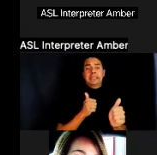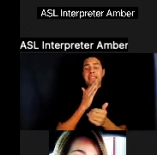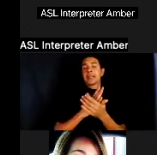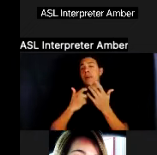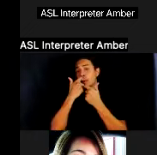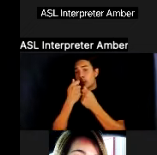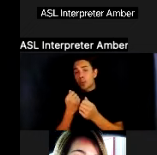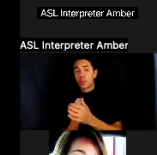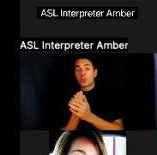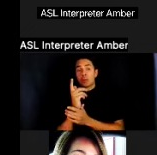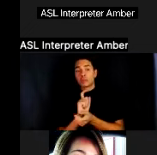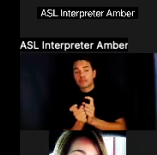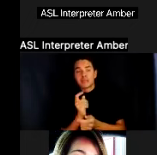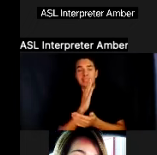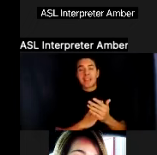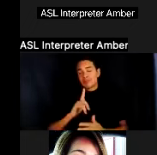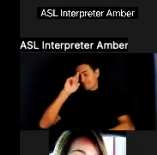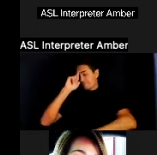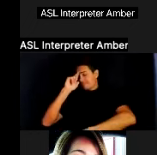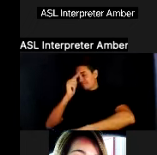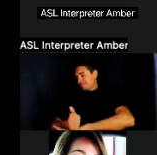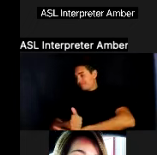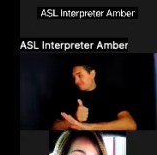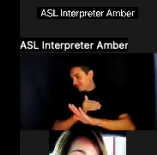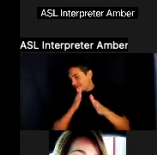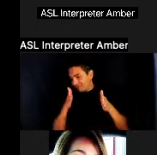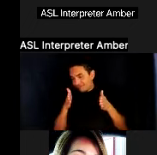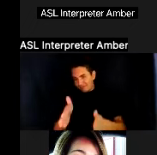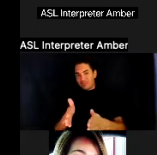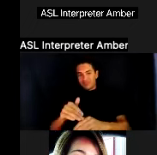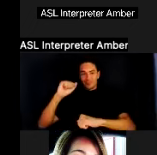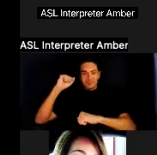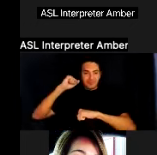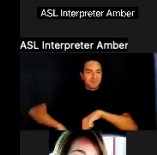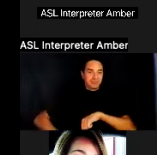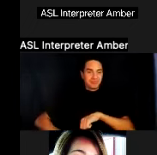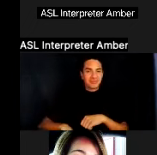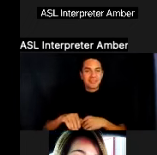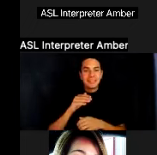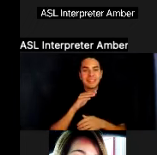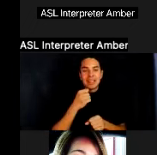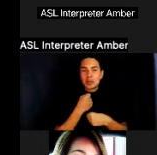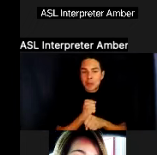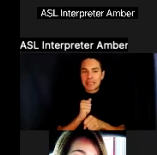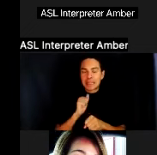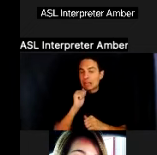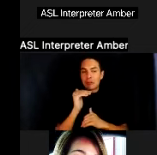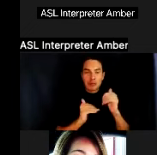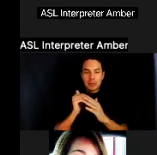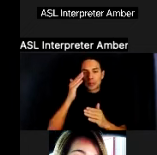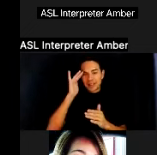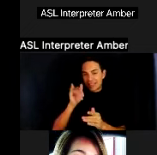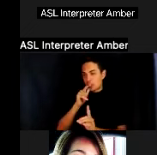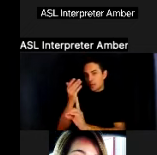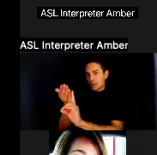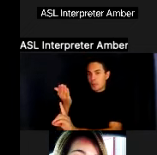are many that are simply set in their ways and uncomfortable with change. It definitely is something that contributes to a situation of that's just how they are. Yes, thank you for saying